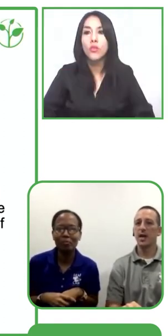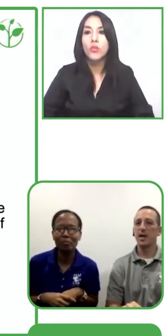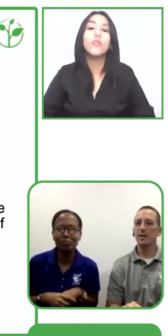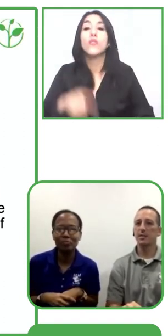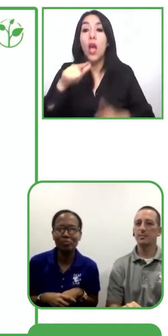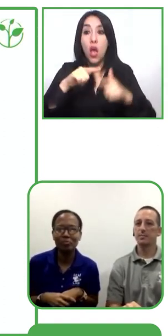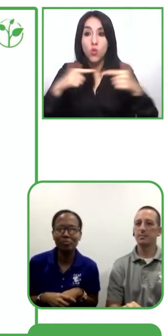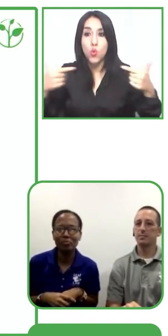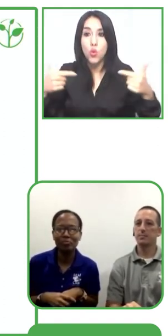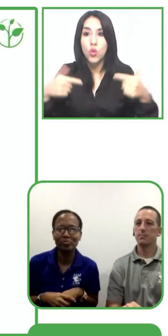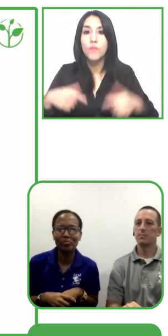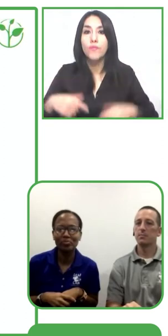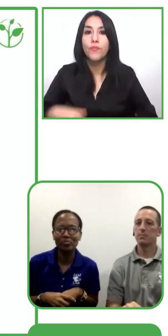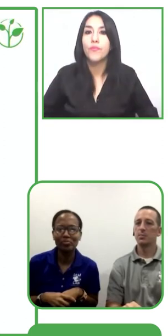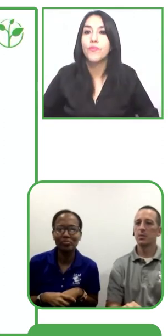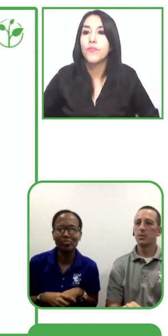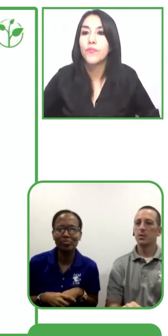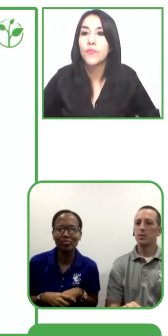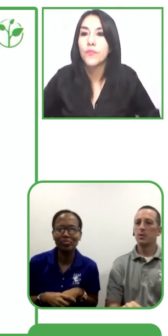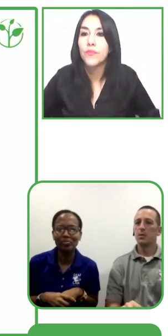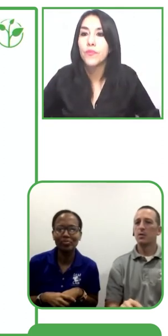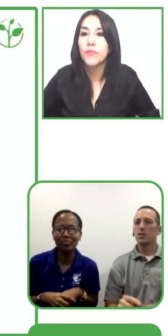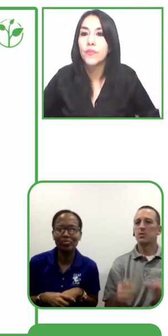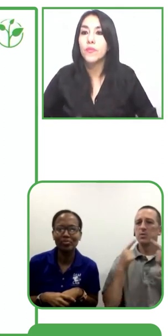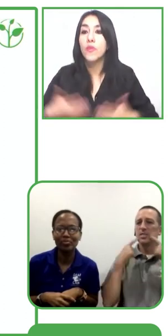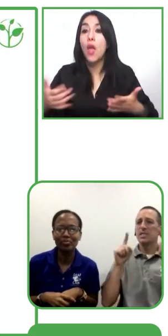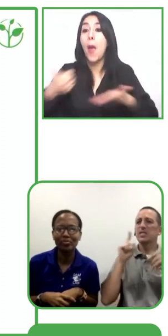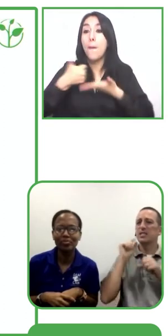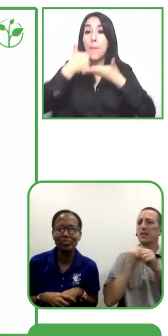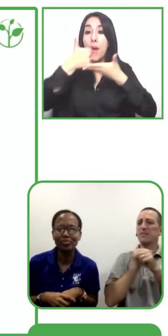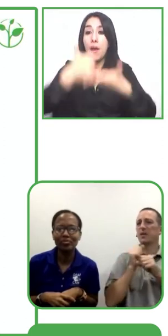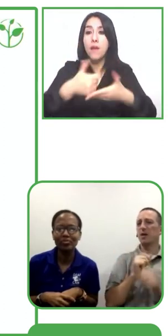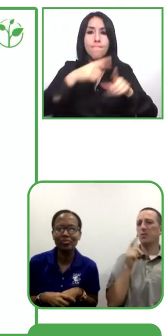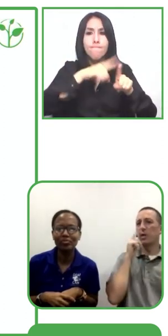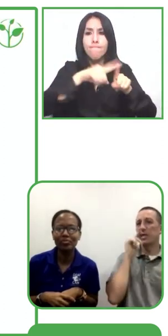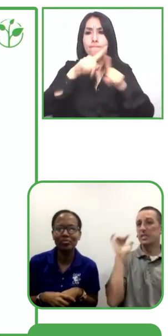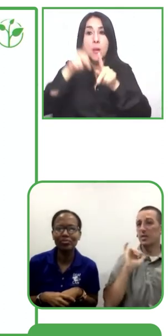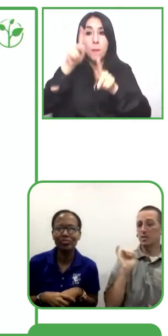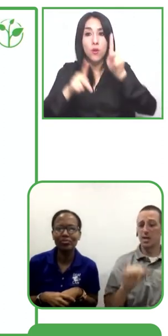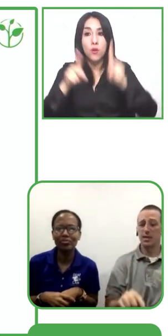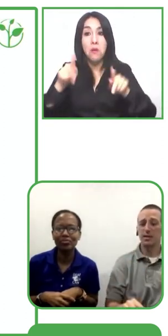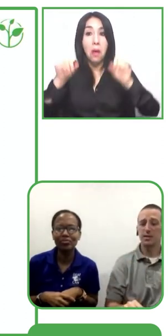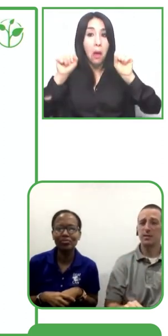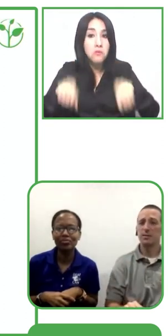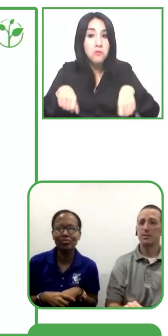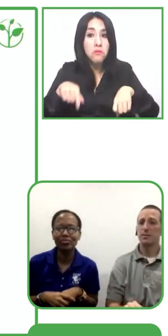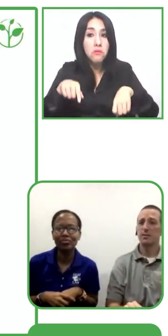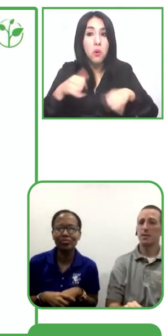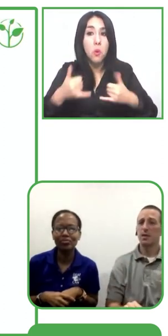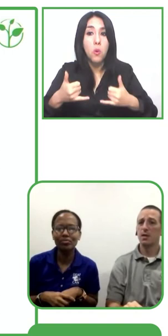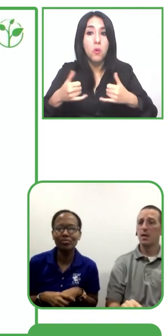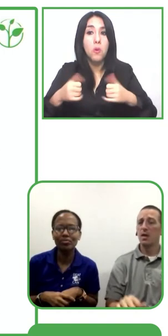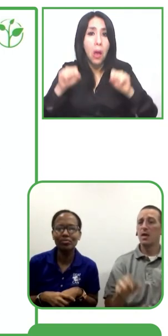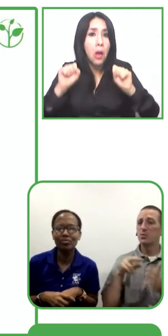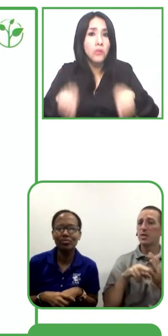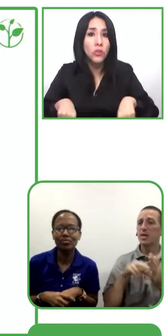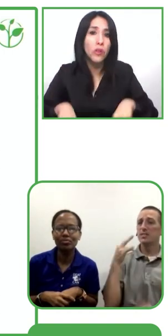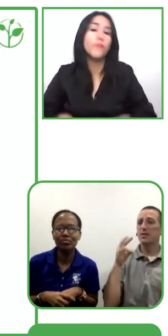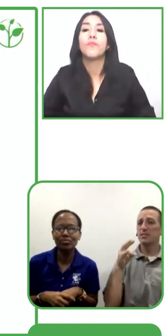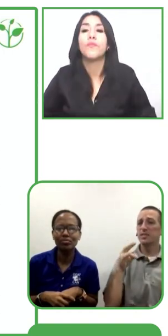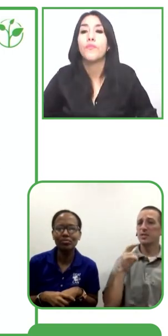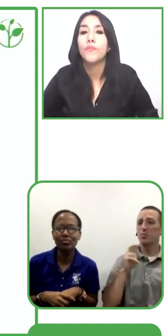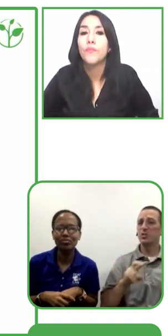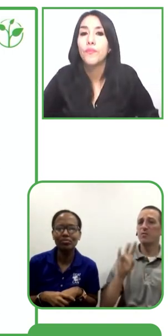So success in Deaf Can Coffee, what does that look like? In 2017, we traveled to Vienna and presented at Zero Project